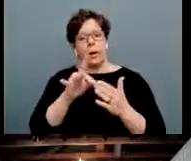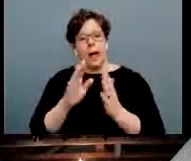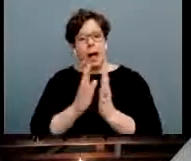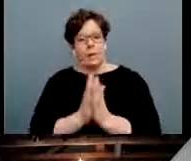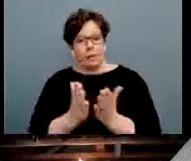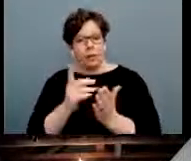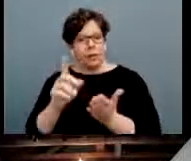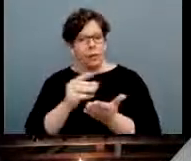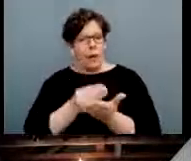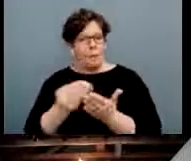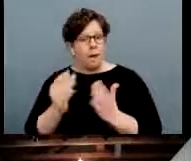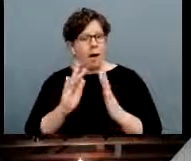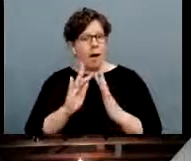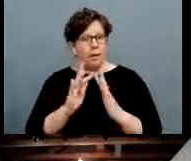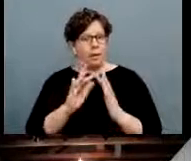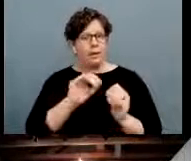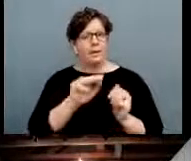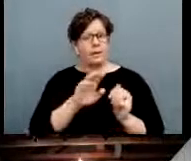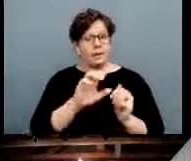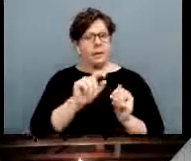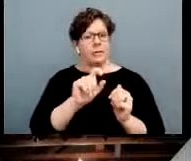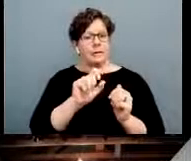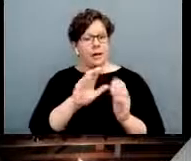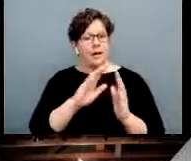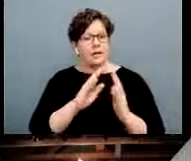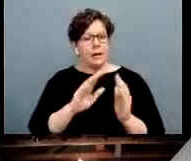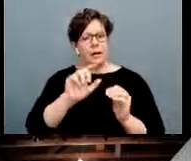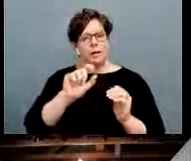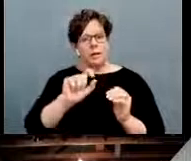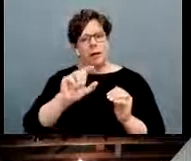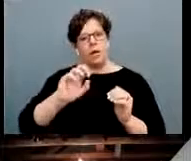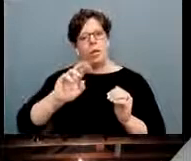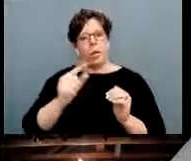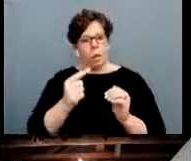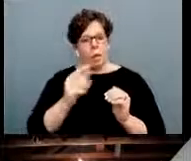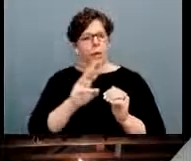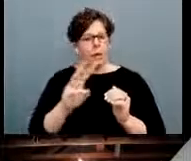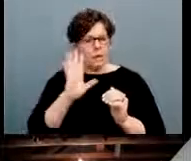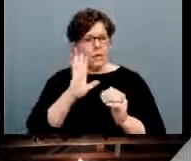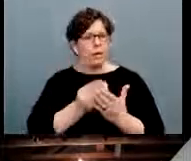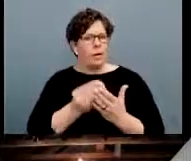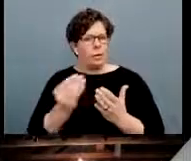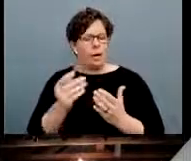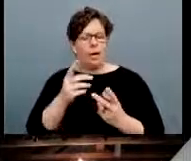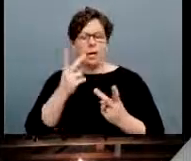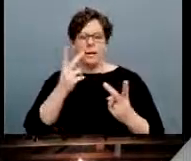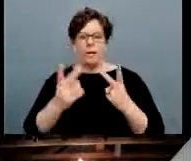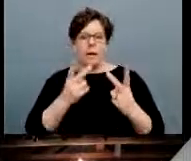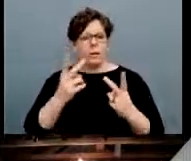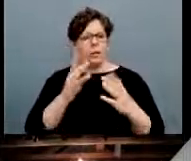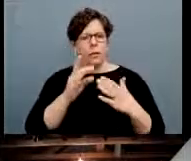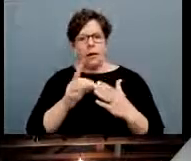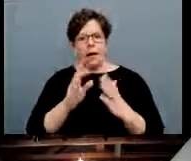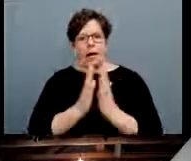purchase it online through the jamescastlehouse.org website. So this highly visual guidebook